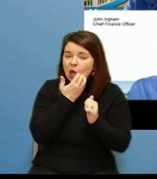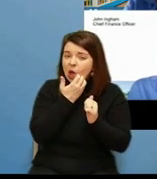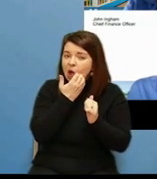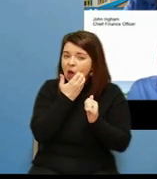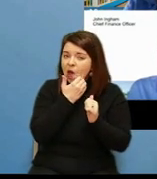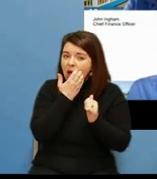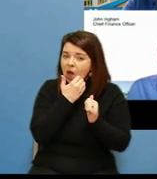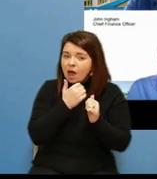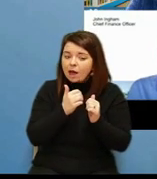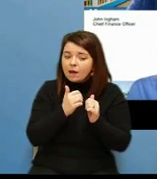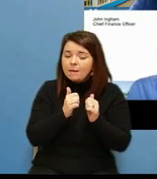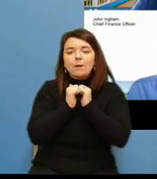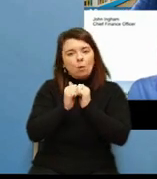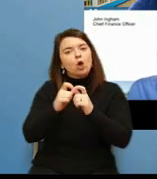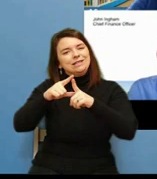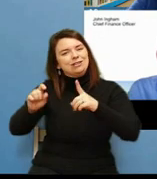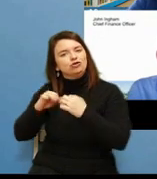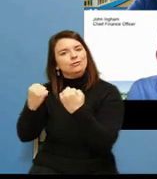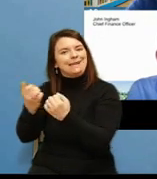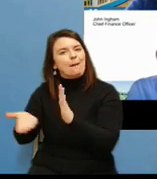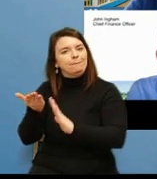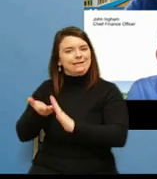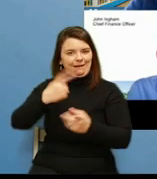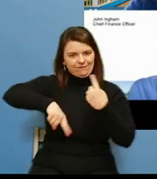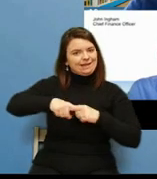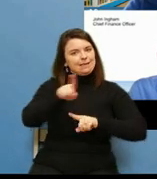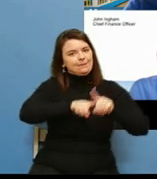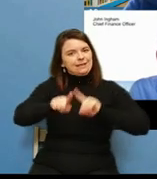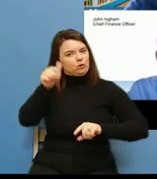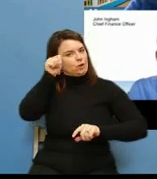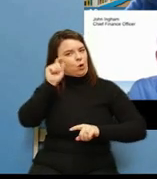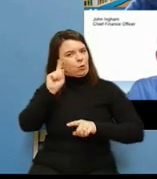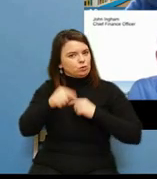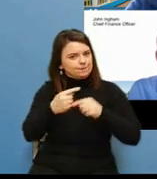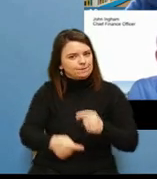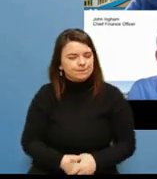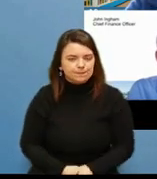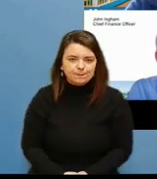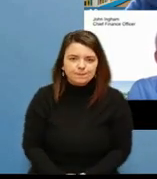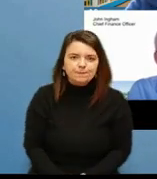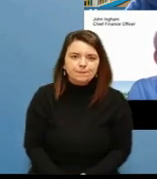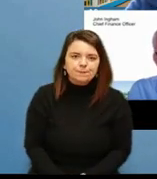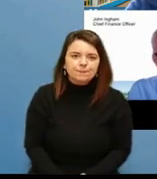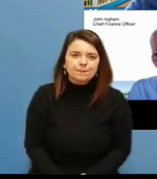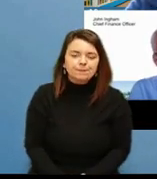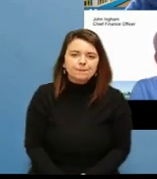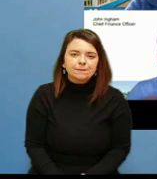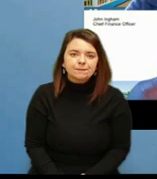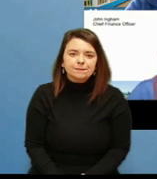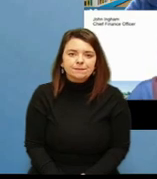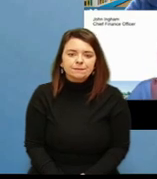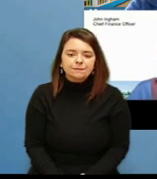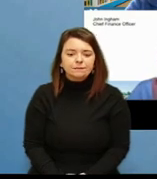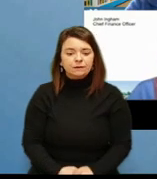it might be worth maybe asking, there's probably a digital update due at one of these meetings soon, so it might be worth just picking that up as part